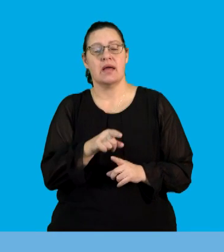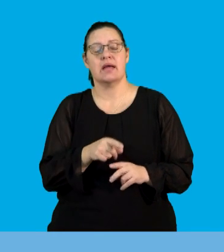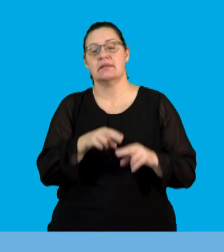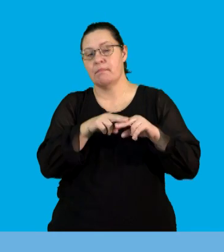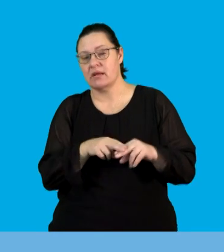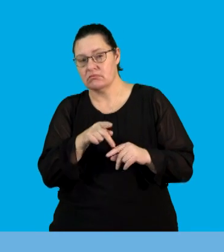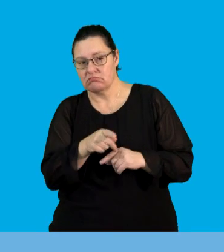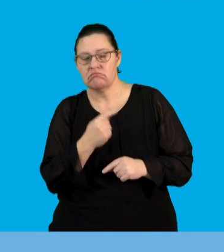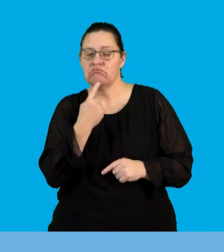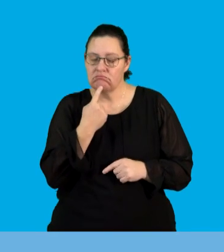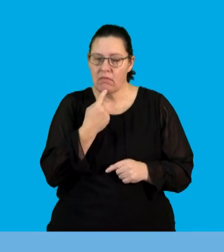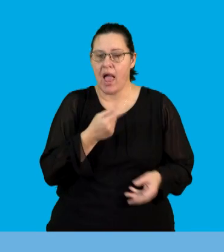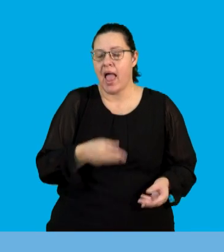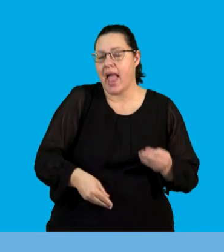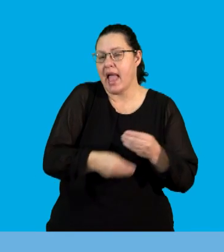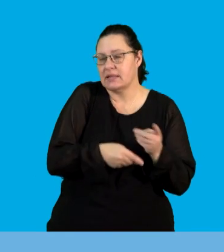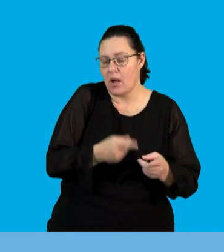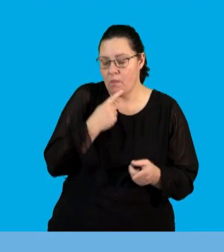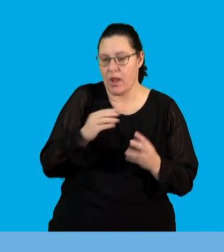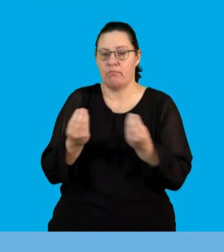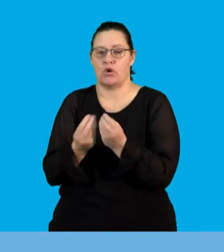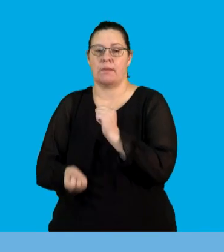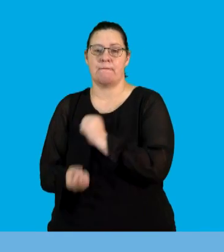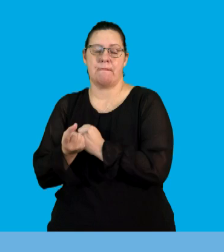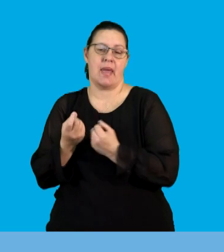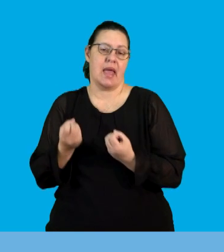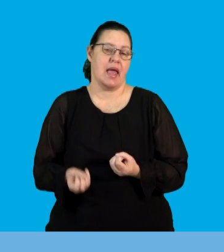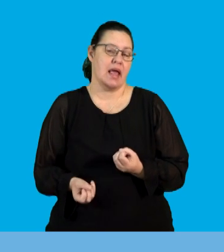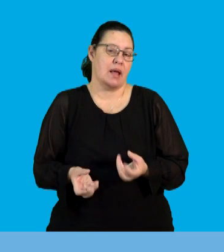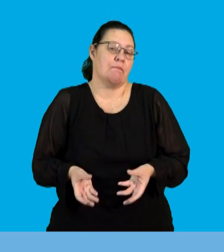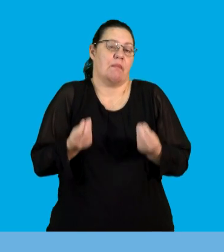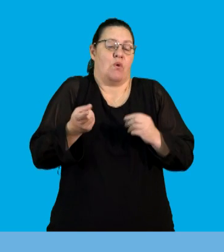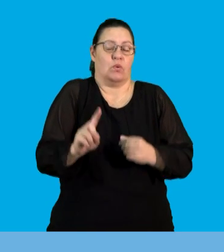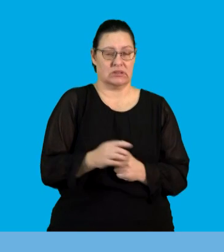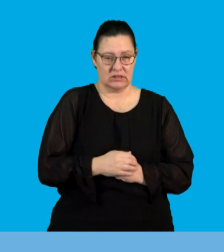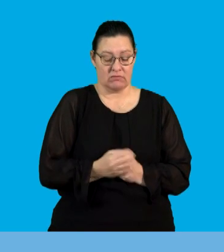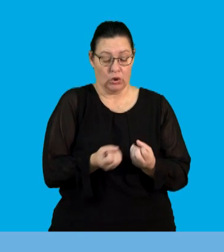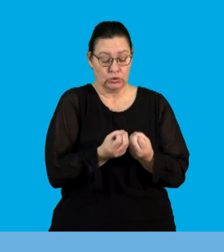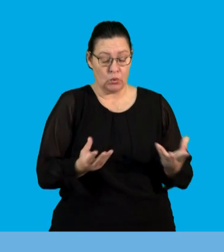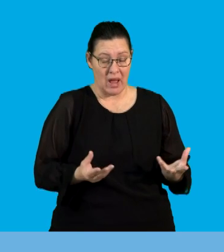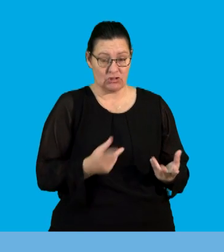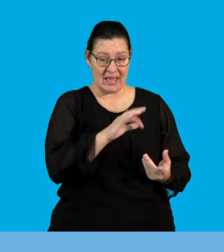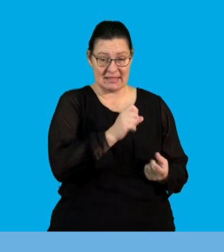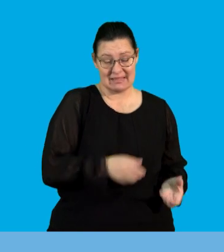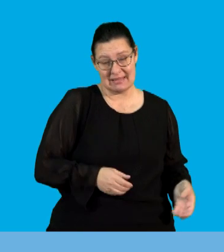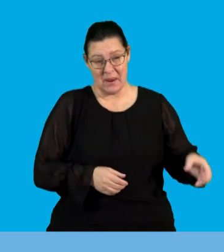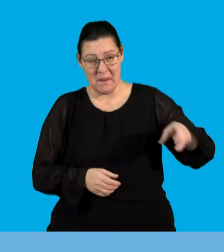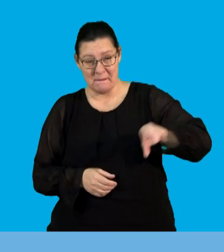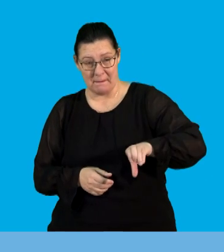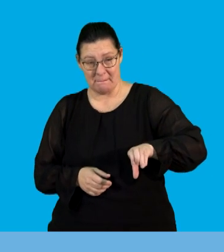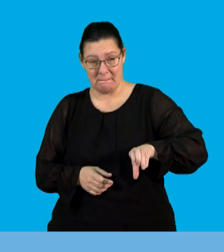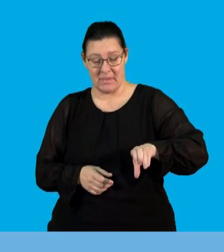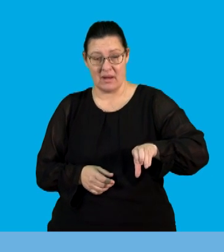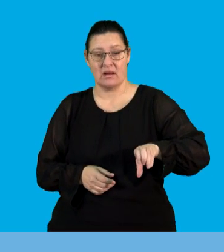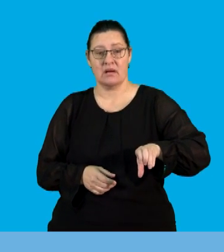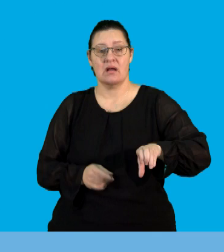is going to determine the product that you're going to be adding, that you're going to be having. So if too much acid is added and